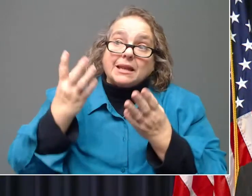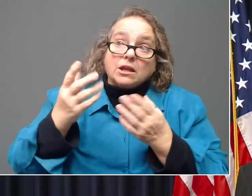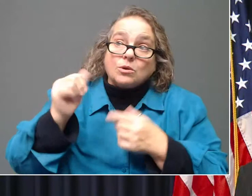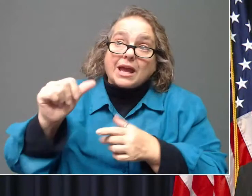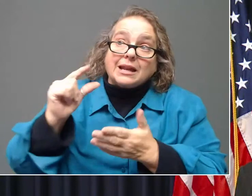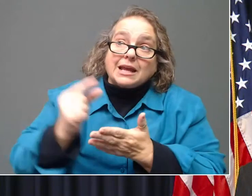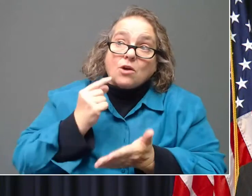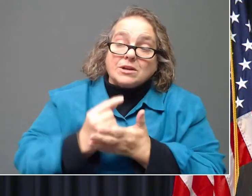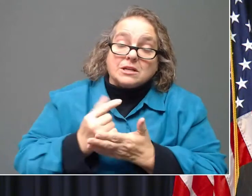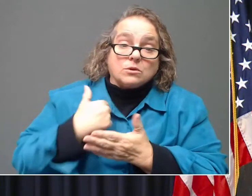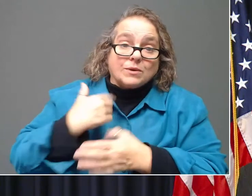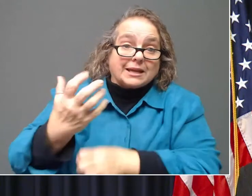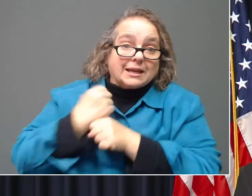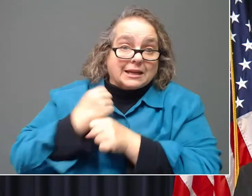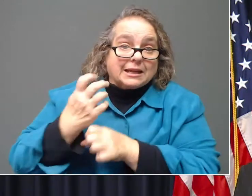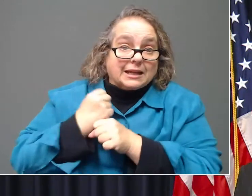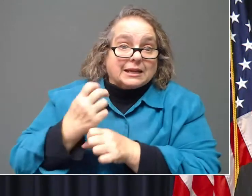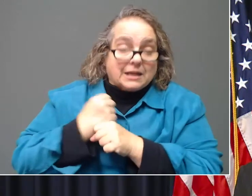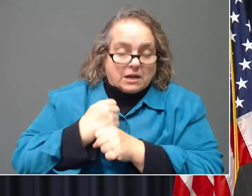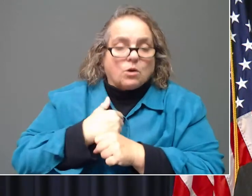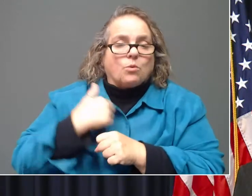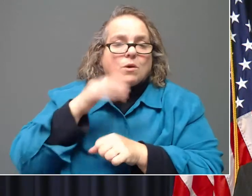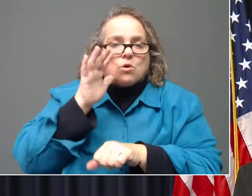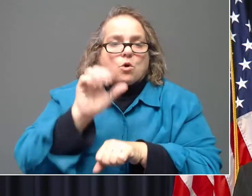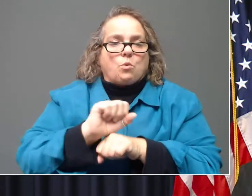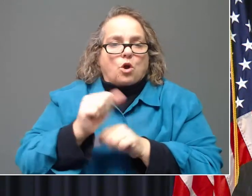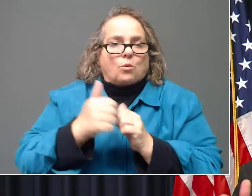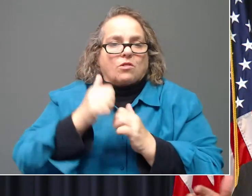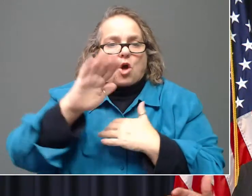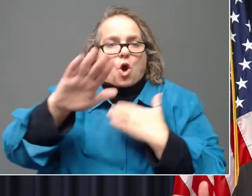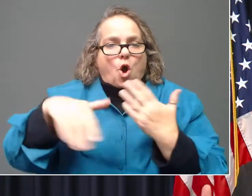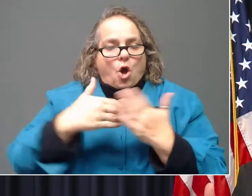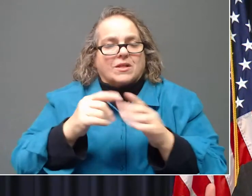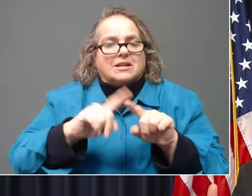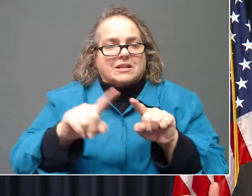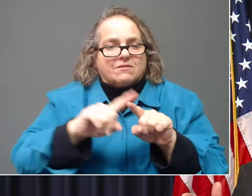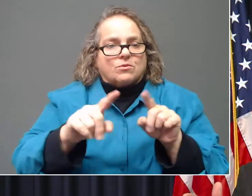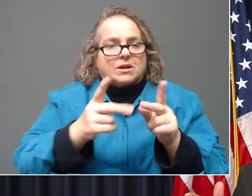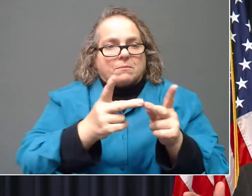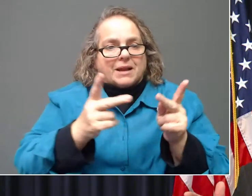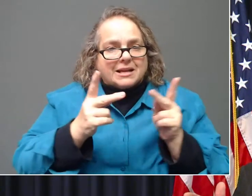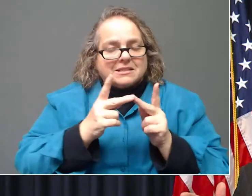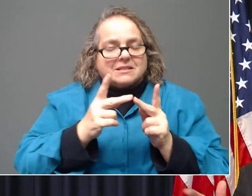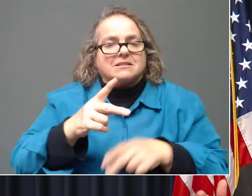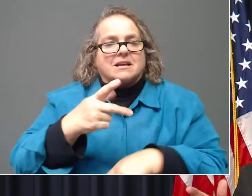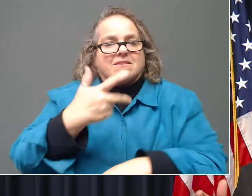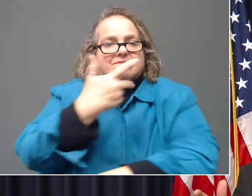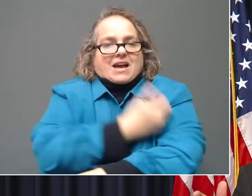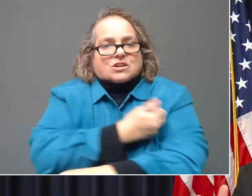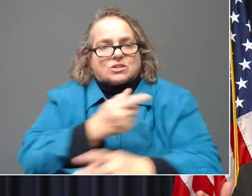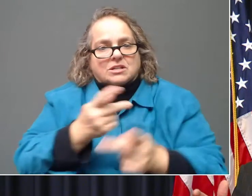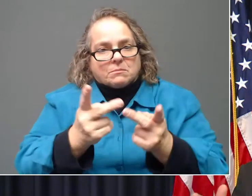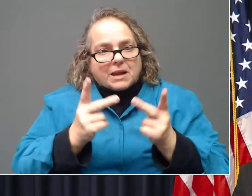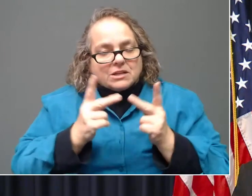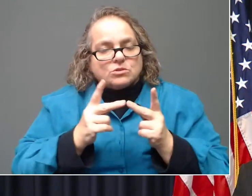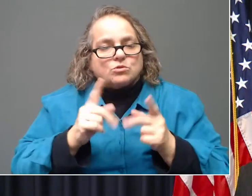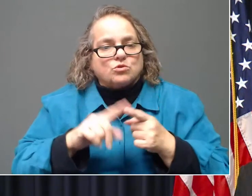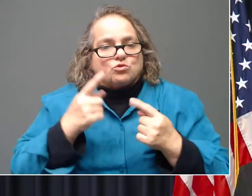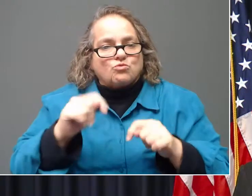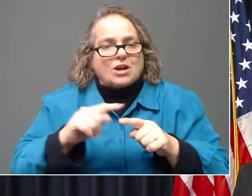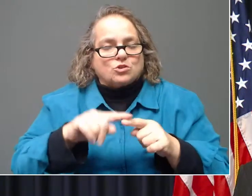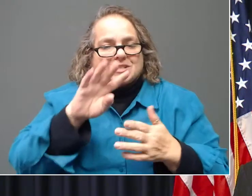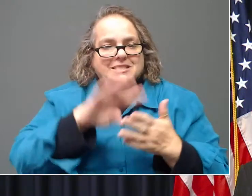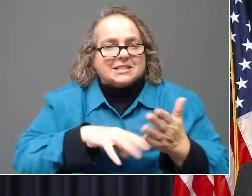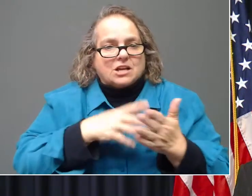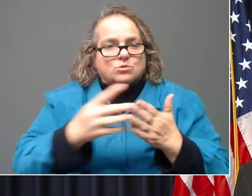with all of the centers out there, the vaccination sites, to try to be able to schedule weeks out